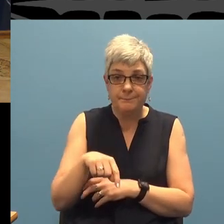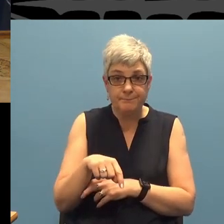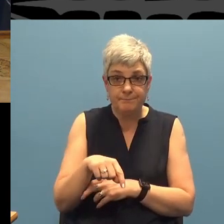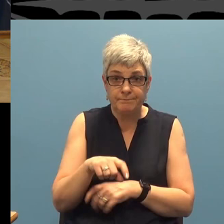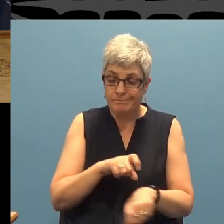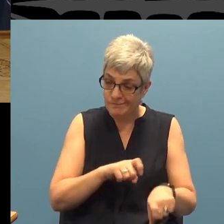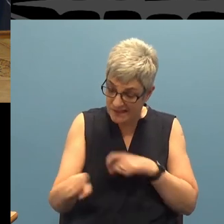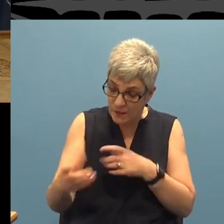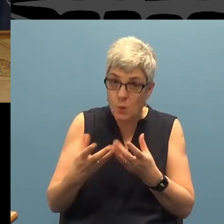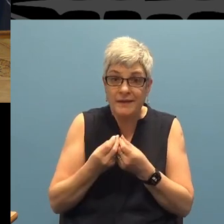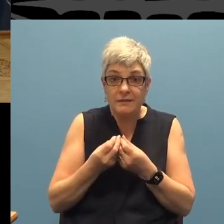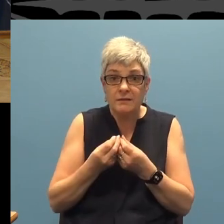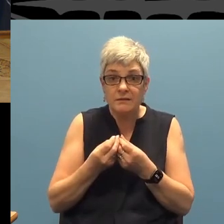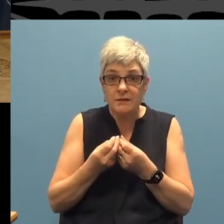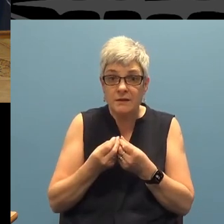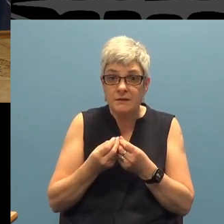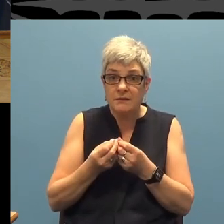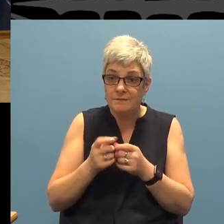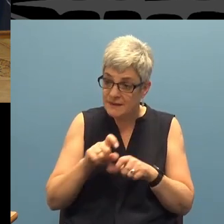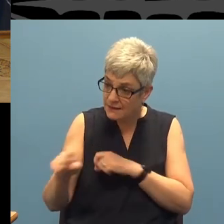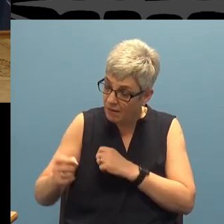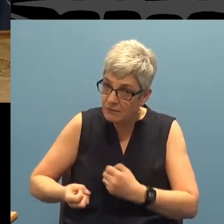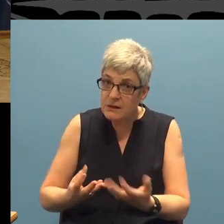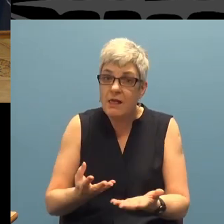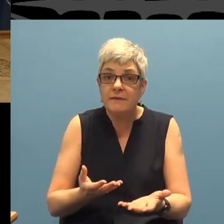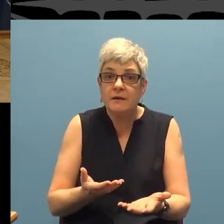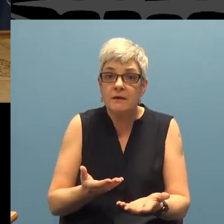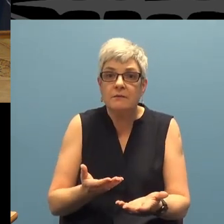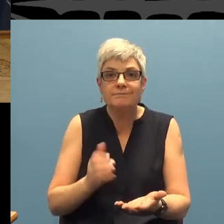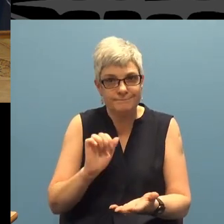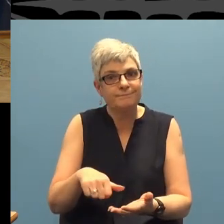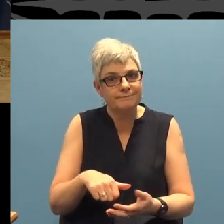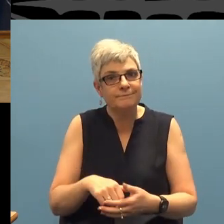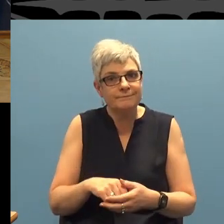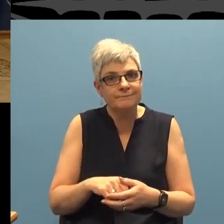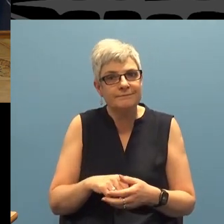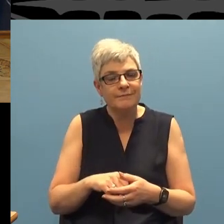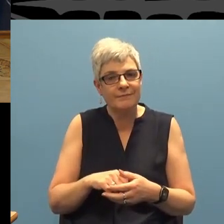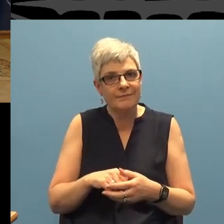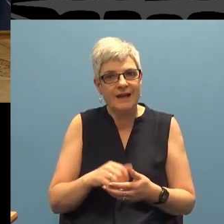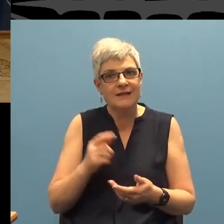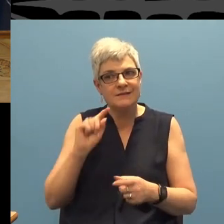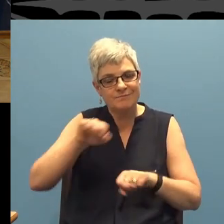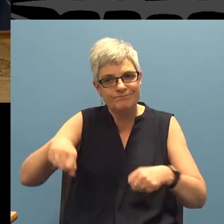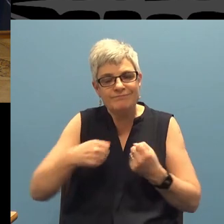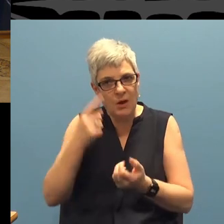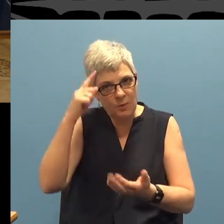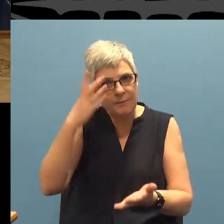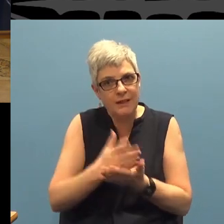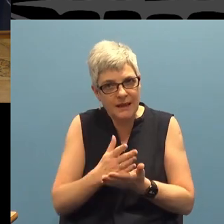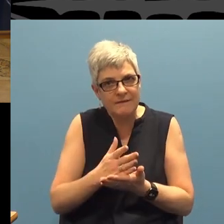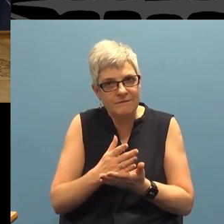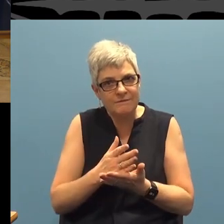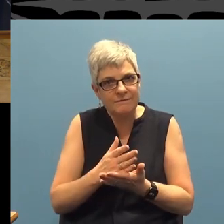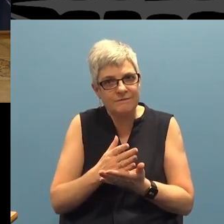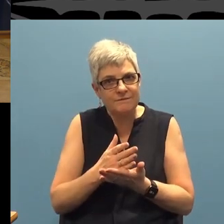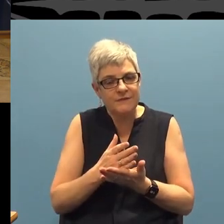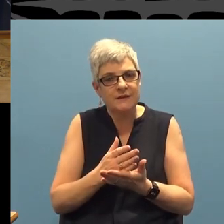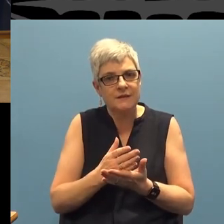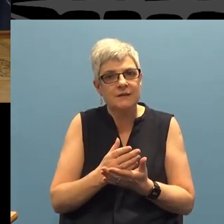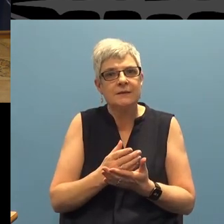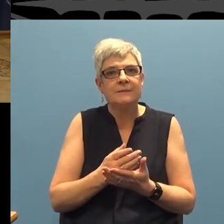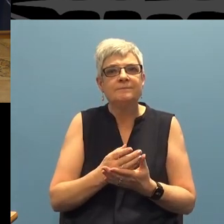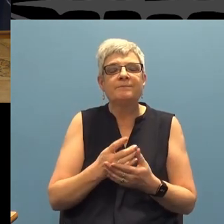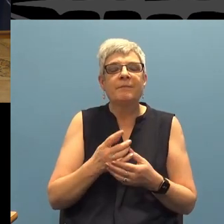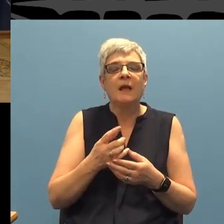he still with us and does he still deliver? Well, yes, again, that's our belief and testimony. Not